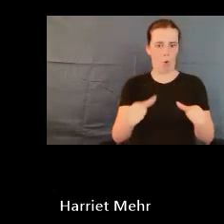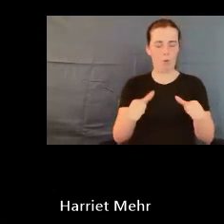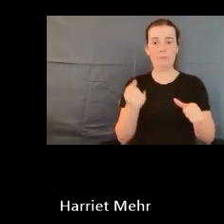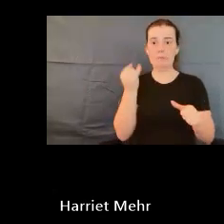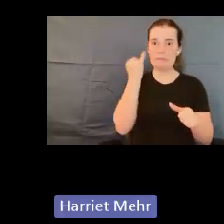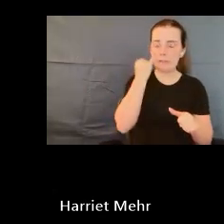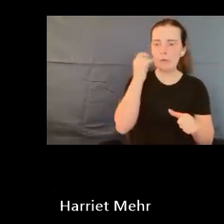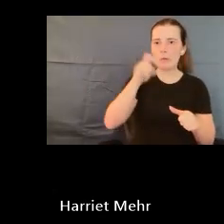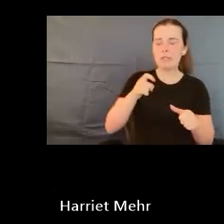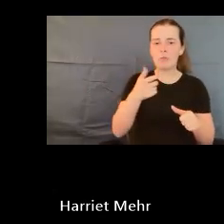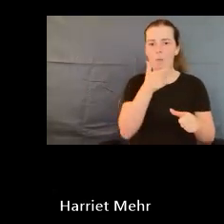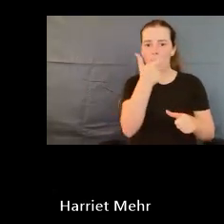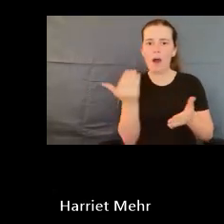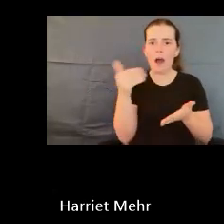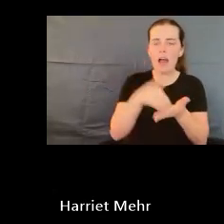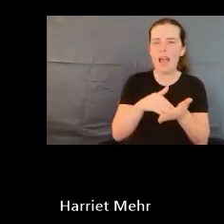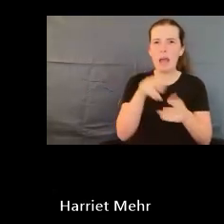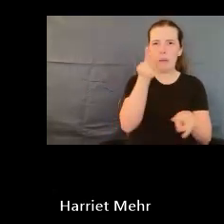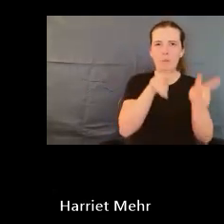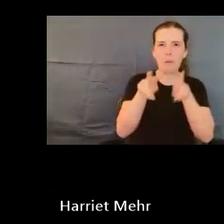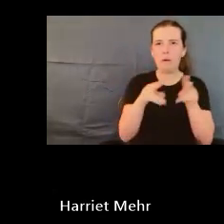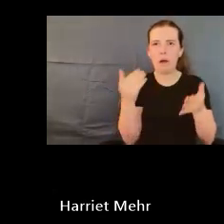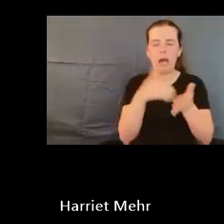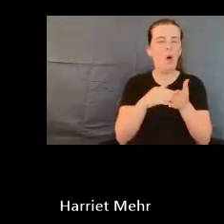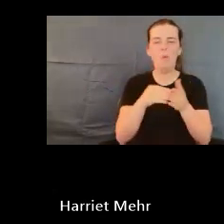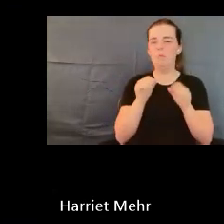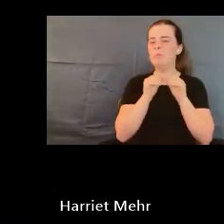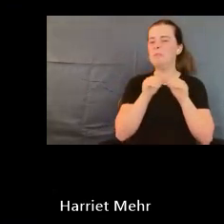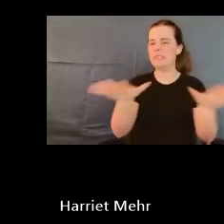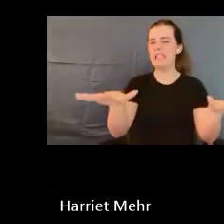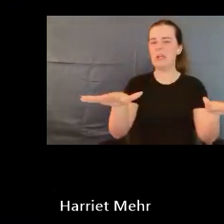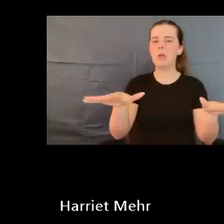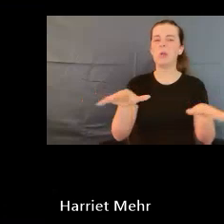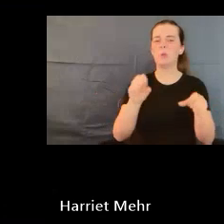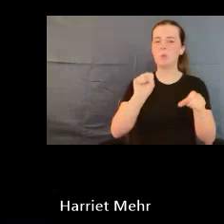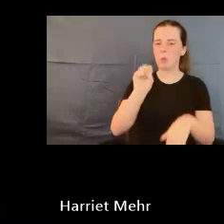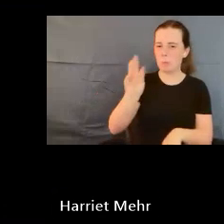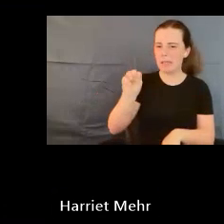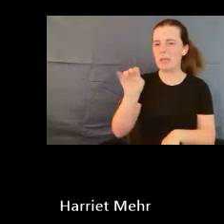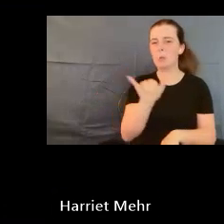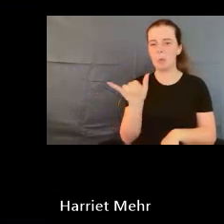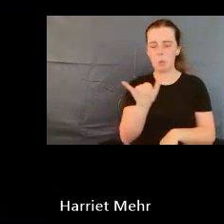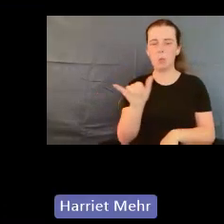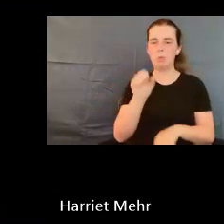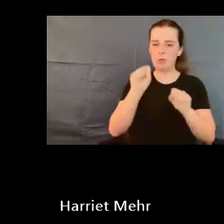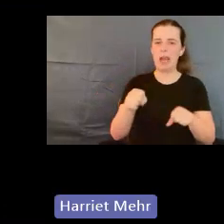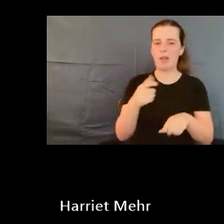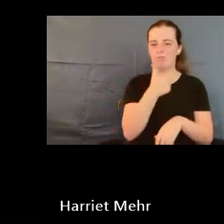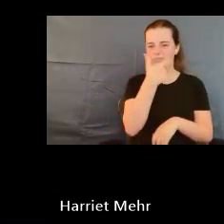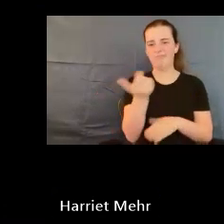you forgot, you can go listen. We will send it out on our socials, the link to watch the recording.